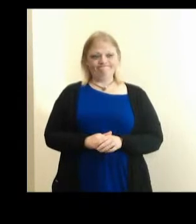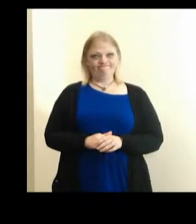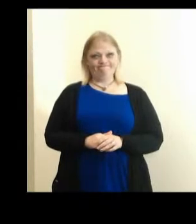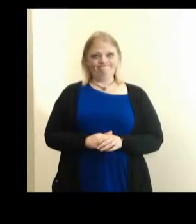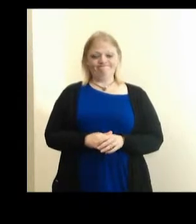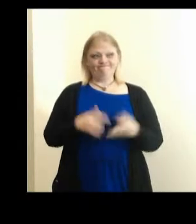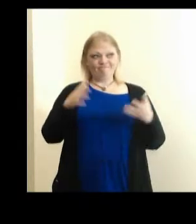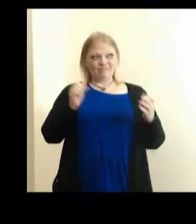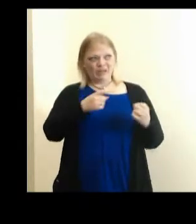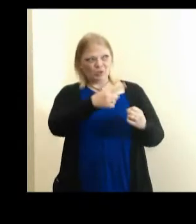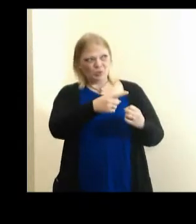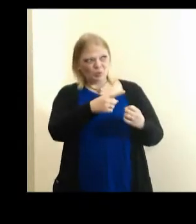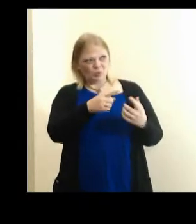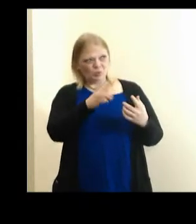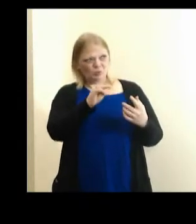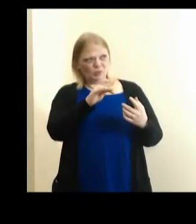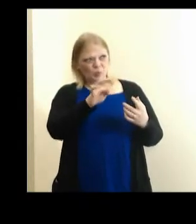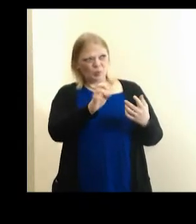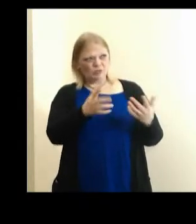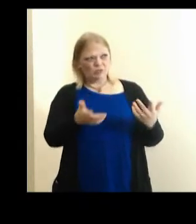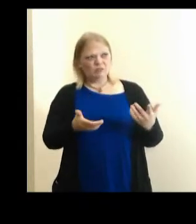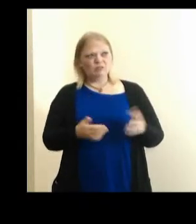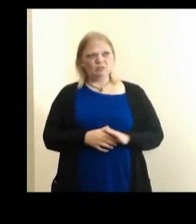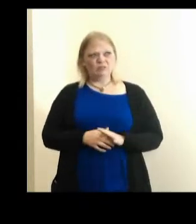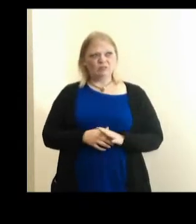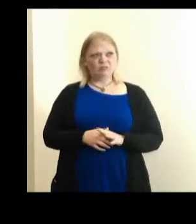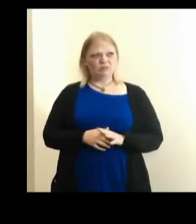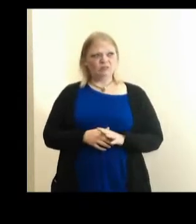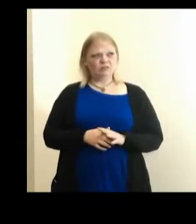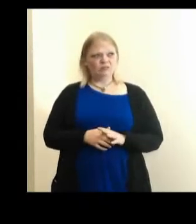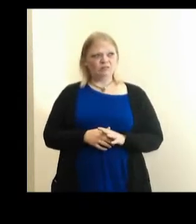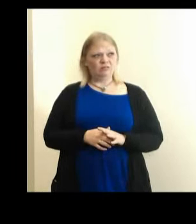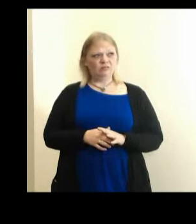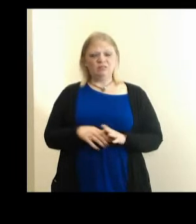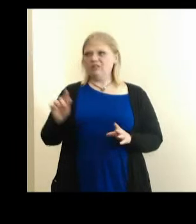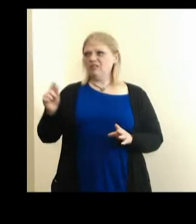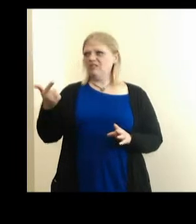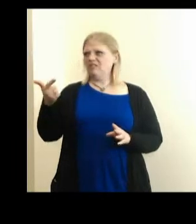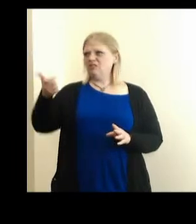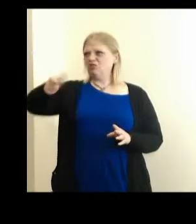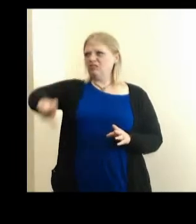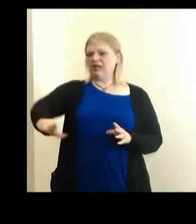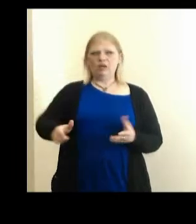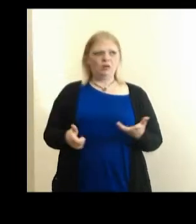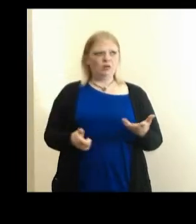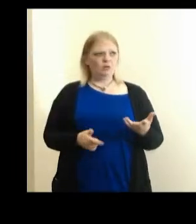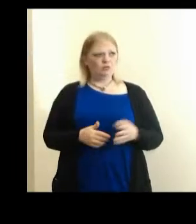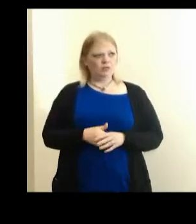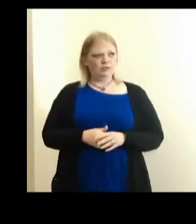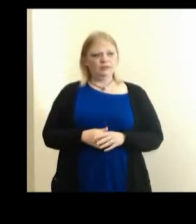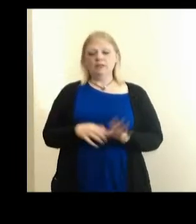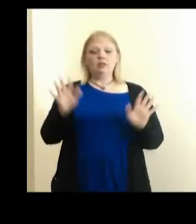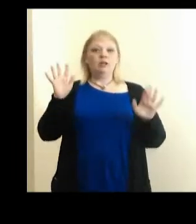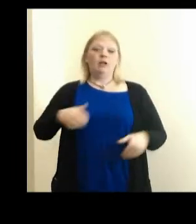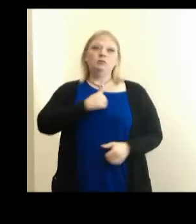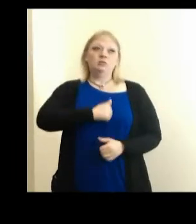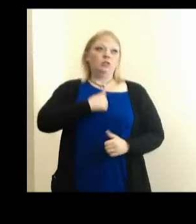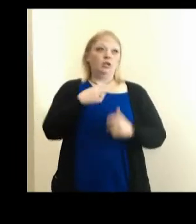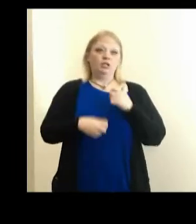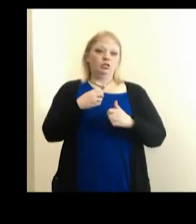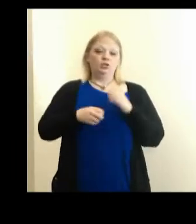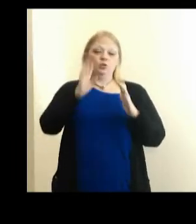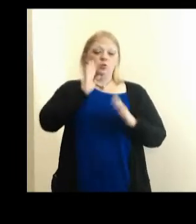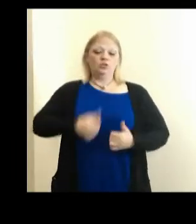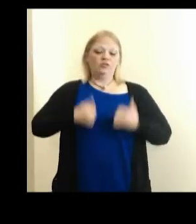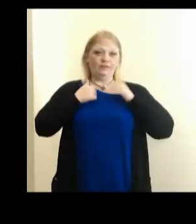Or can you mute them all, please? Because I'm getting them. Even though I don't think I should because I turned the volume down. We're having a little issue, but we'll get through